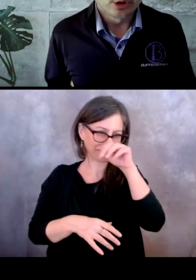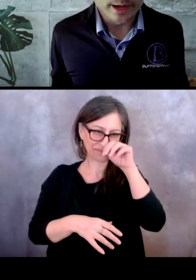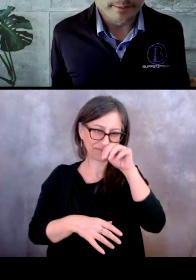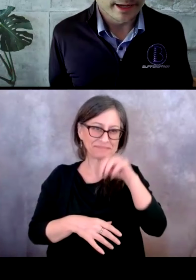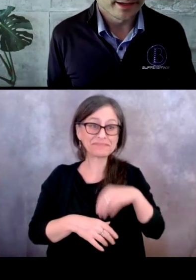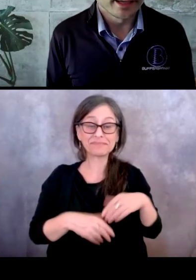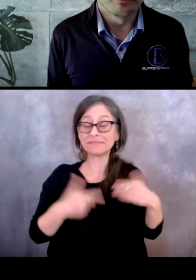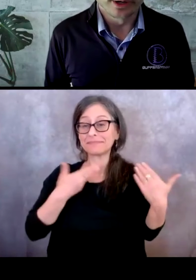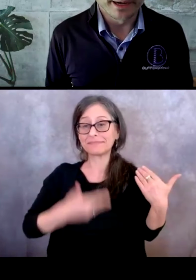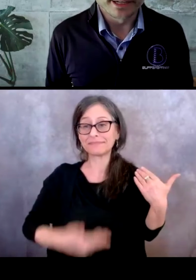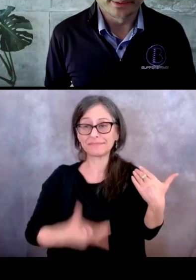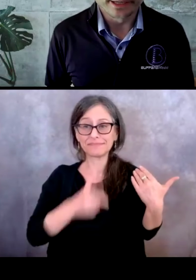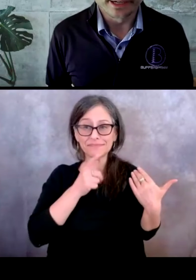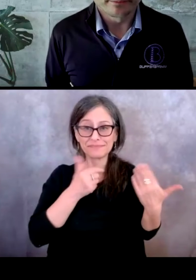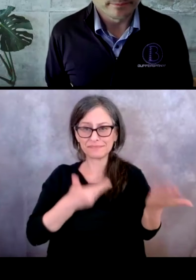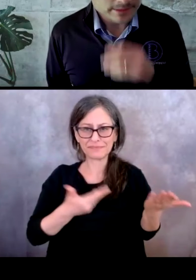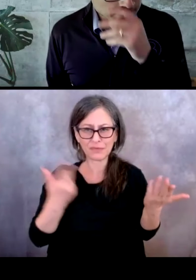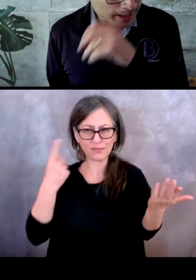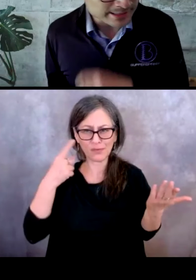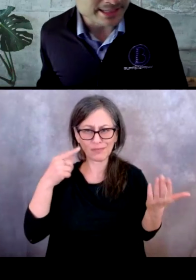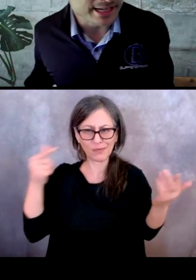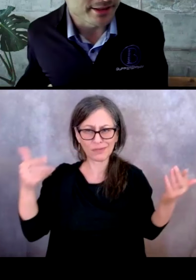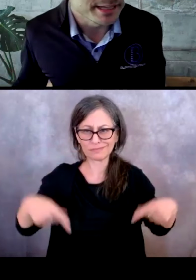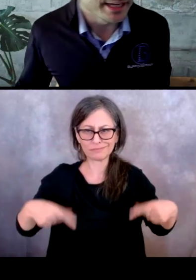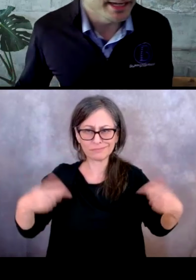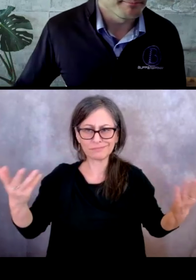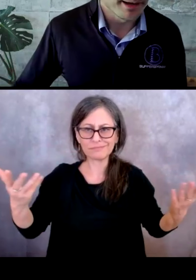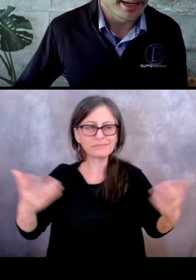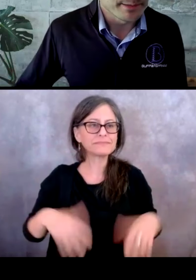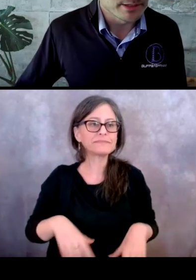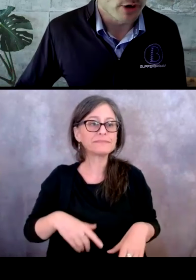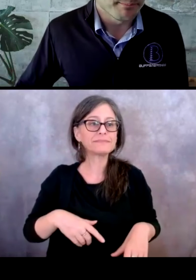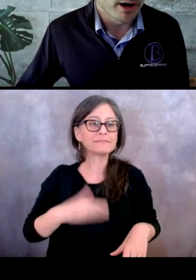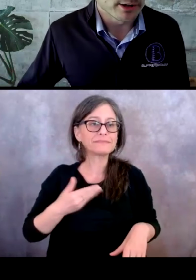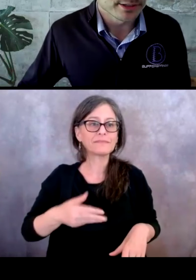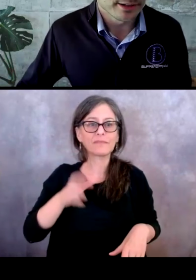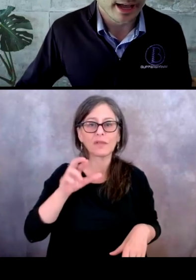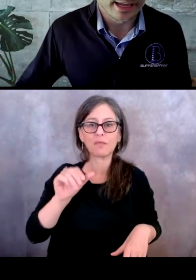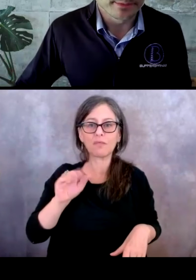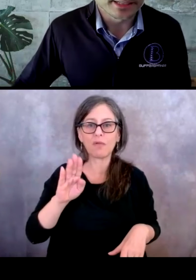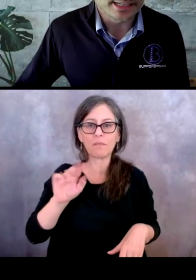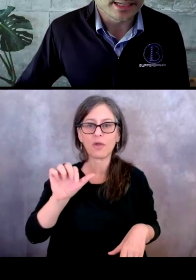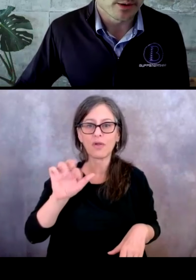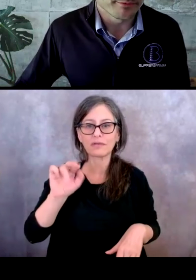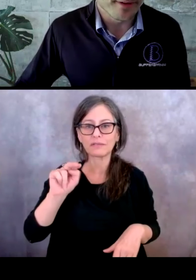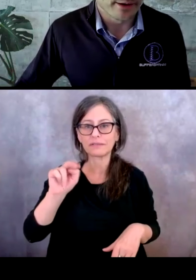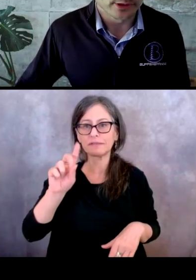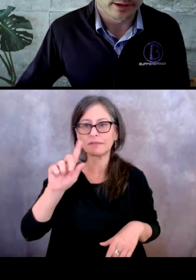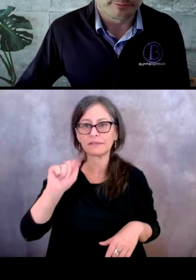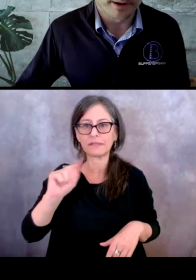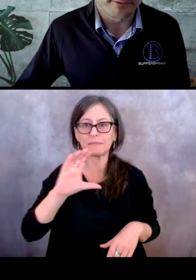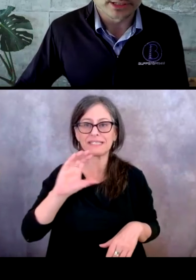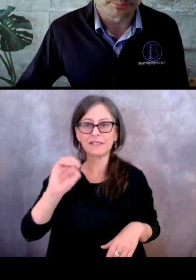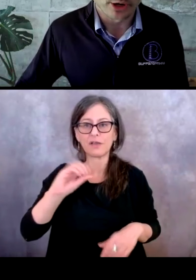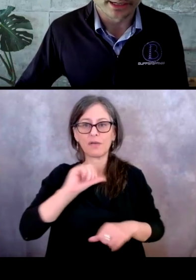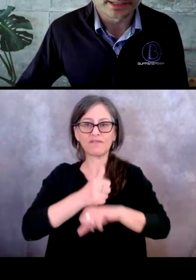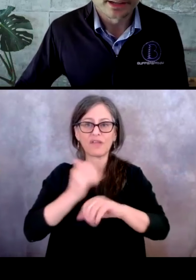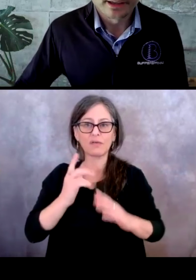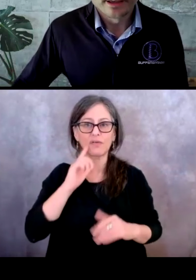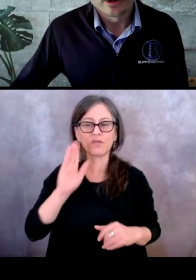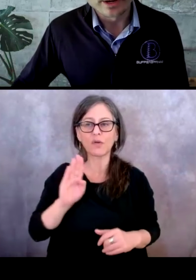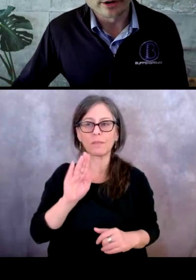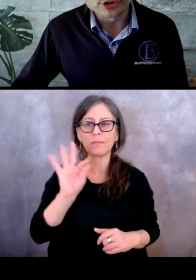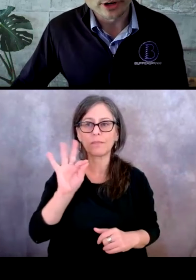So who am I and what am I doing here? So as I said in the beginning, my name is Rob Arndt. I am the CEO and founder of